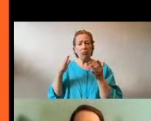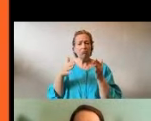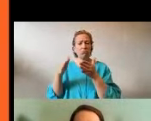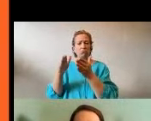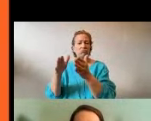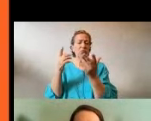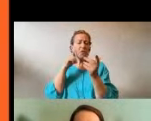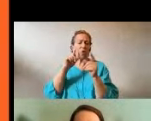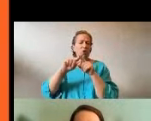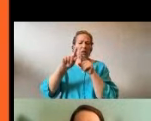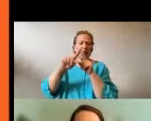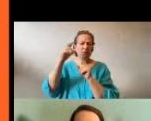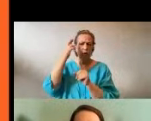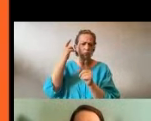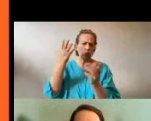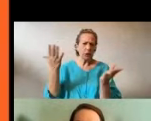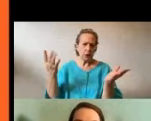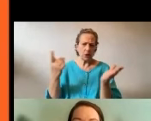there.